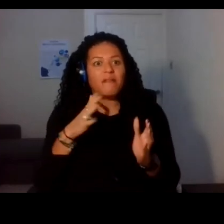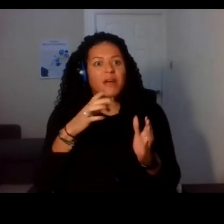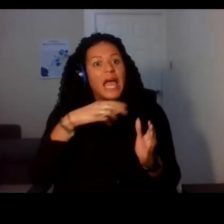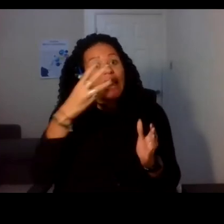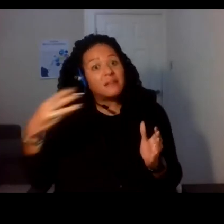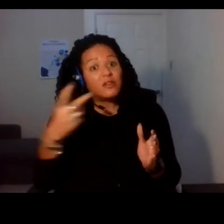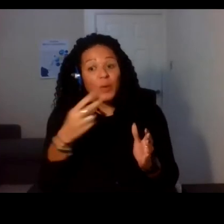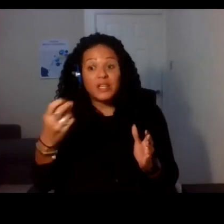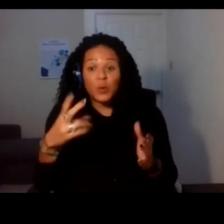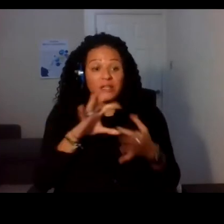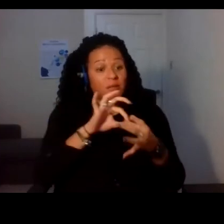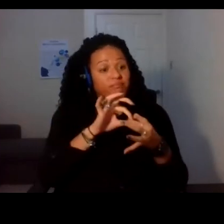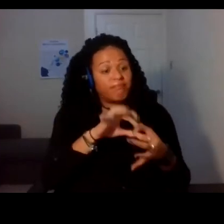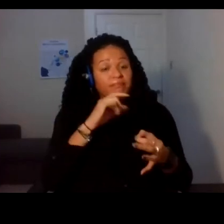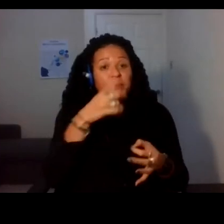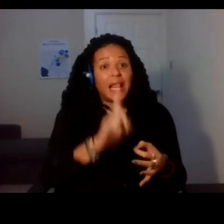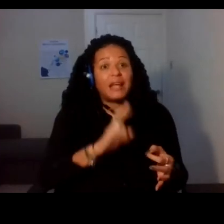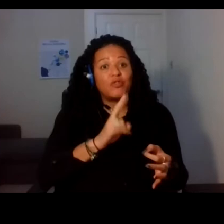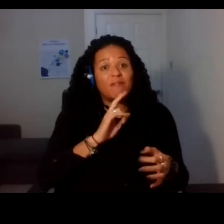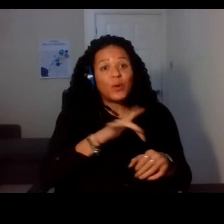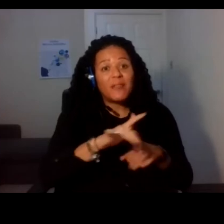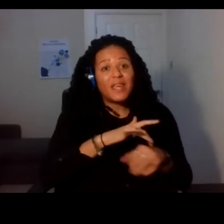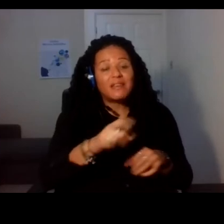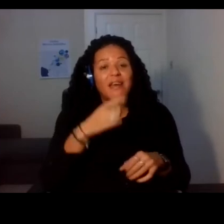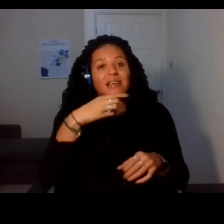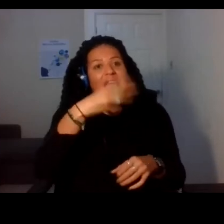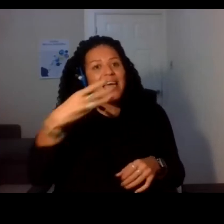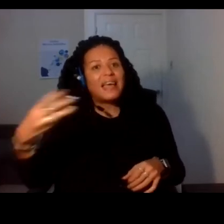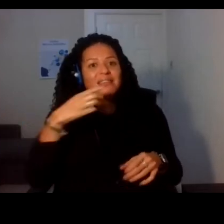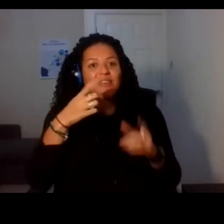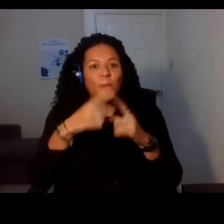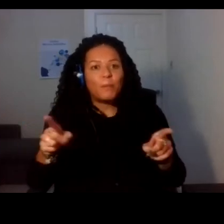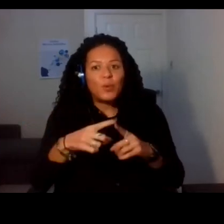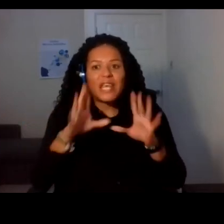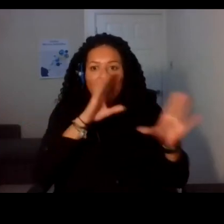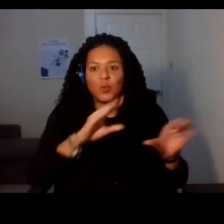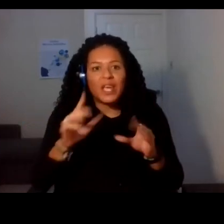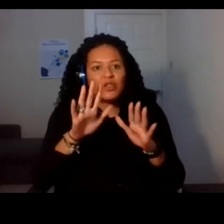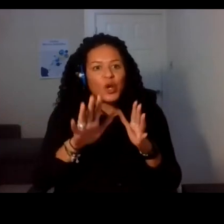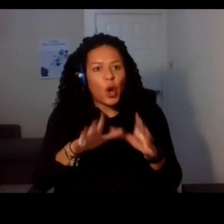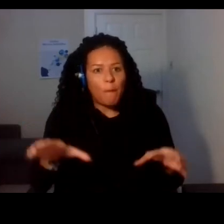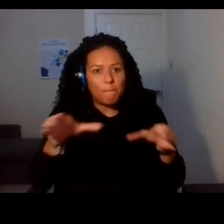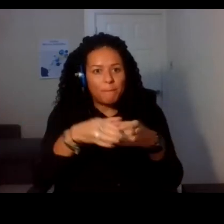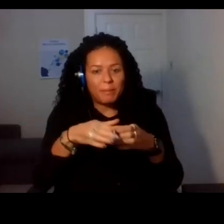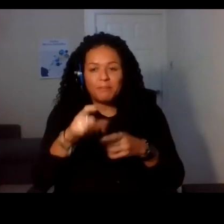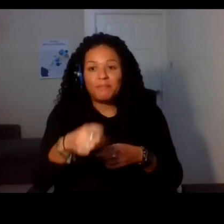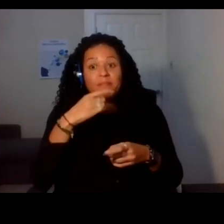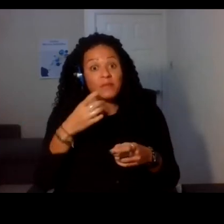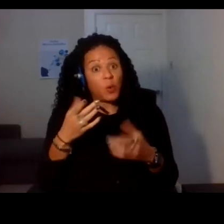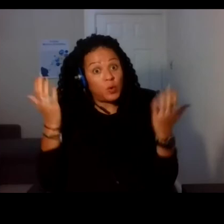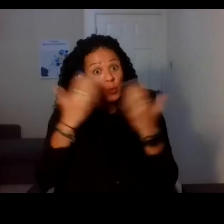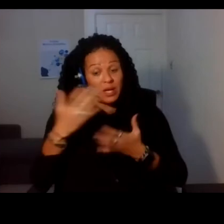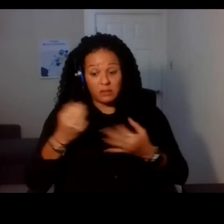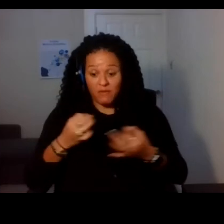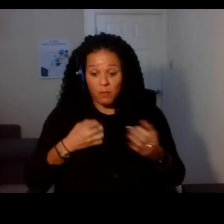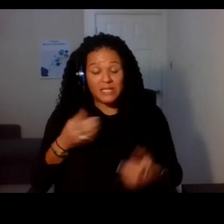with the amazing Electric Voice Theatre and Essex Music Education Hub. For tonight's performance, Soundings 8,